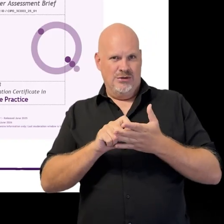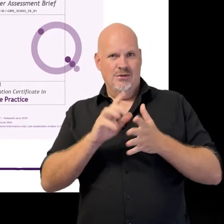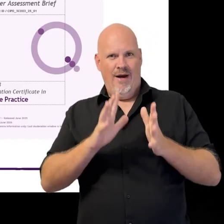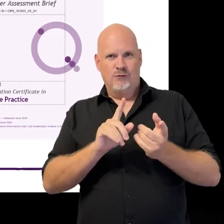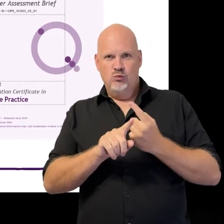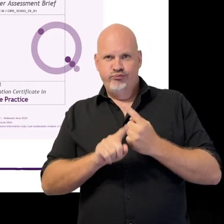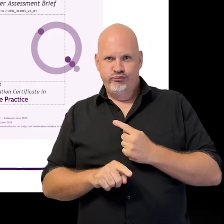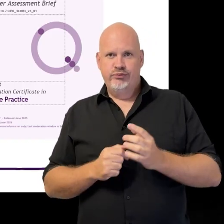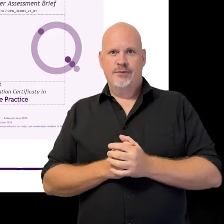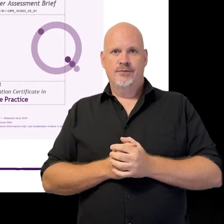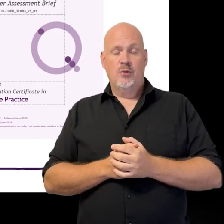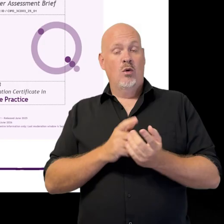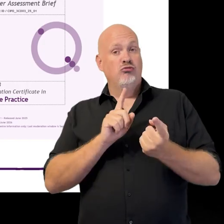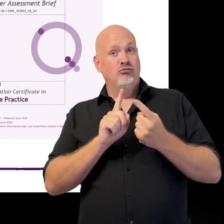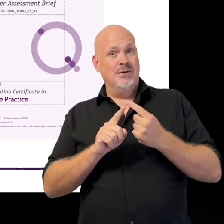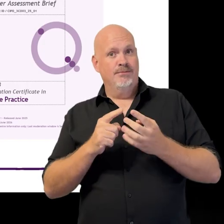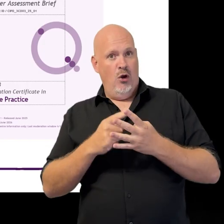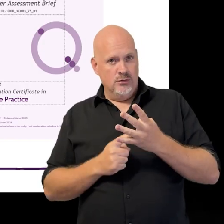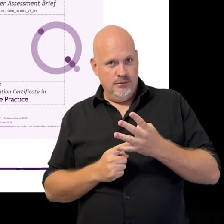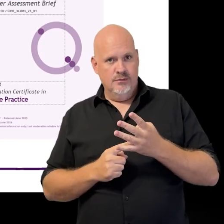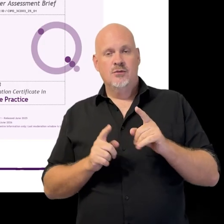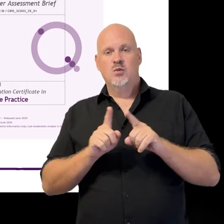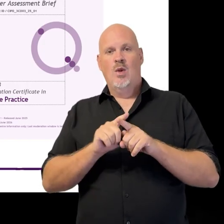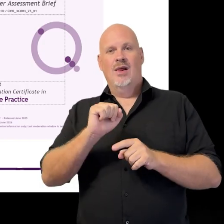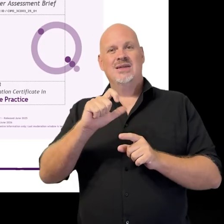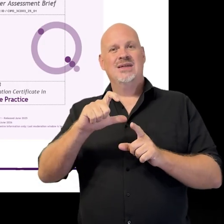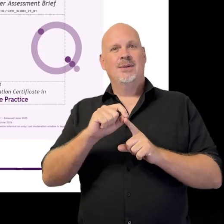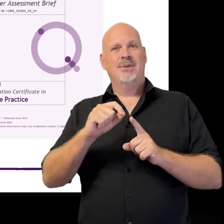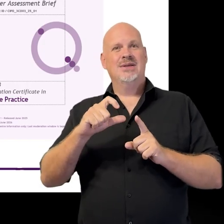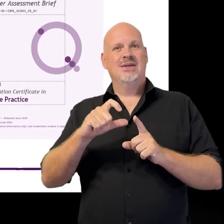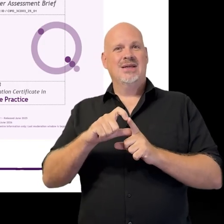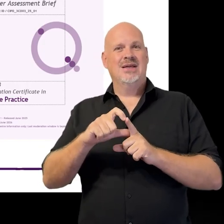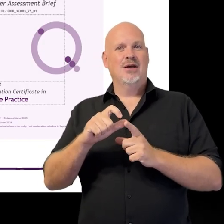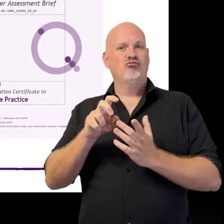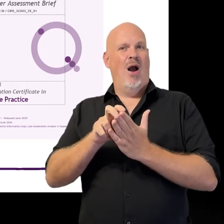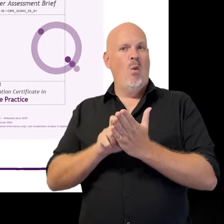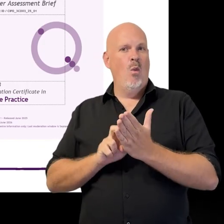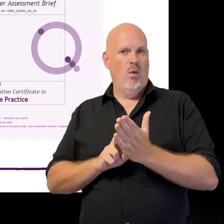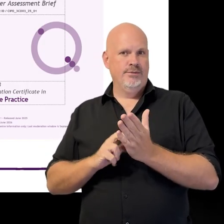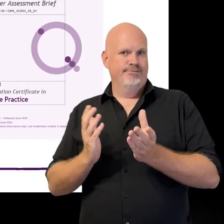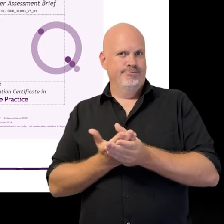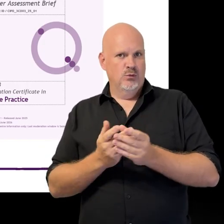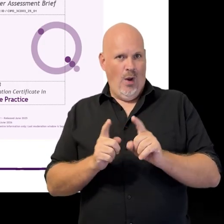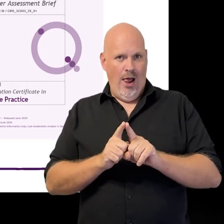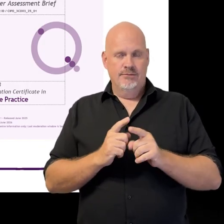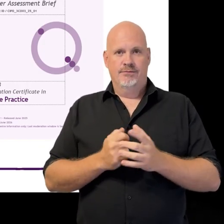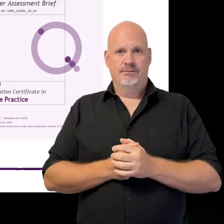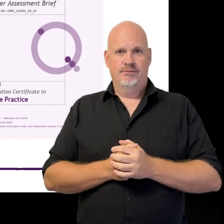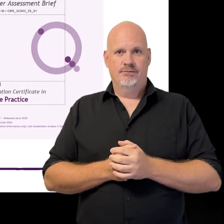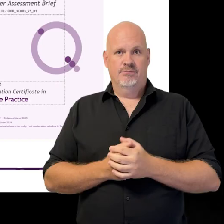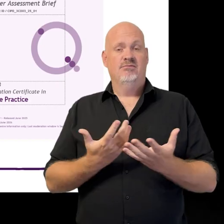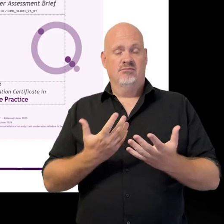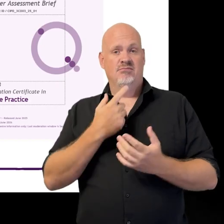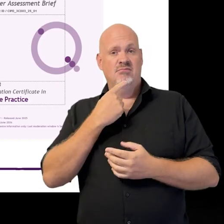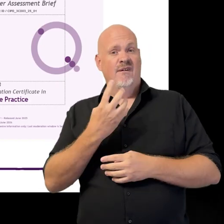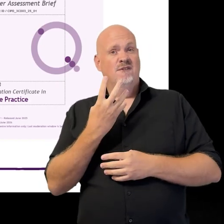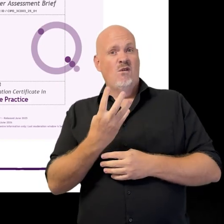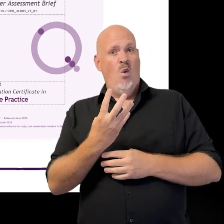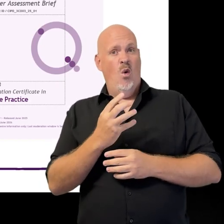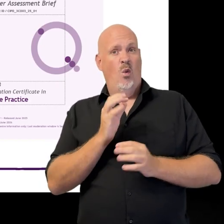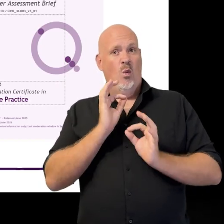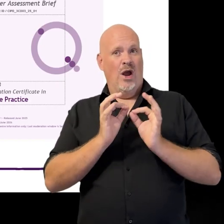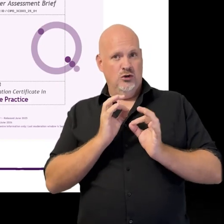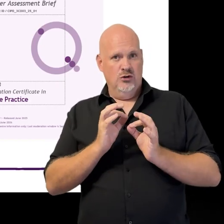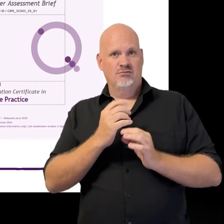2026. Finally, and this is particularly important for both centres and learners, the last moderation